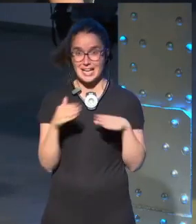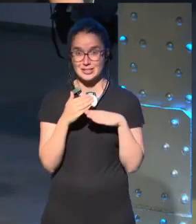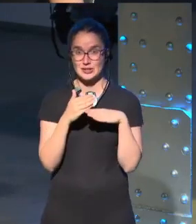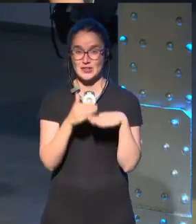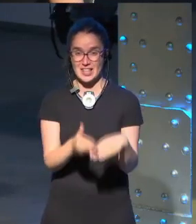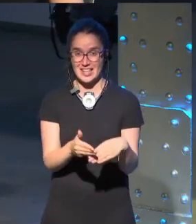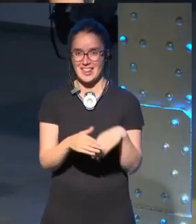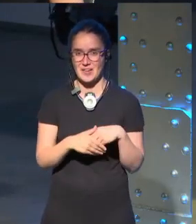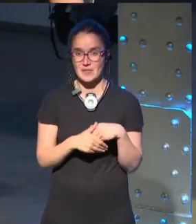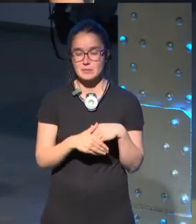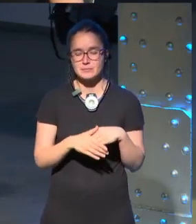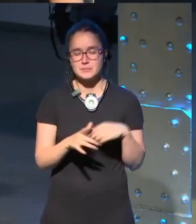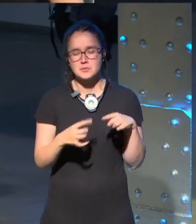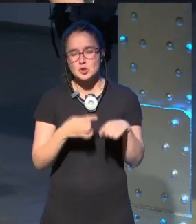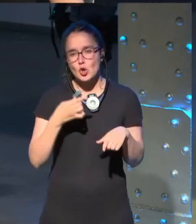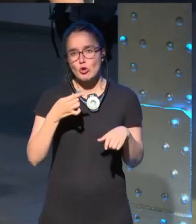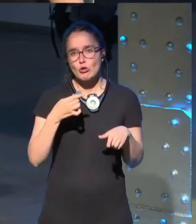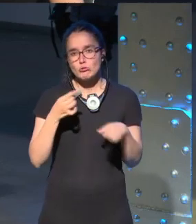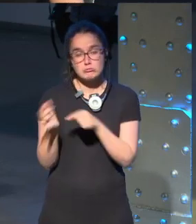by the way, I don't argue with my editor.